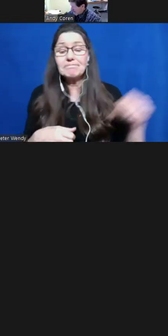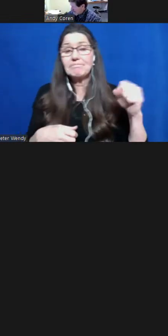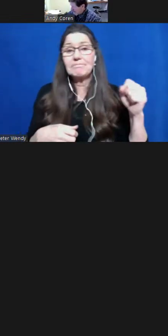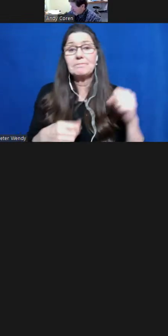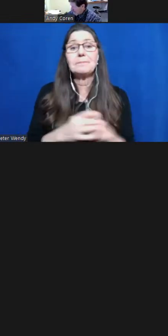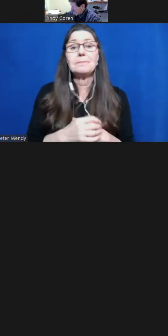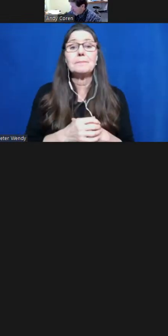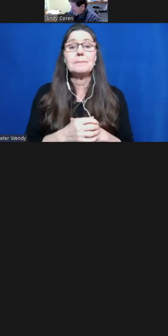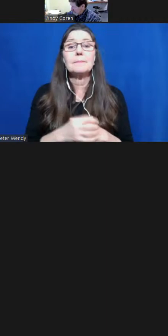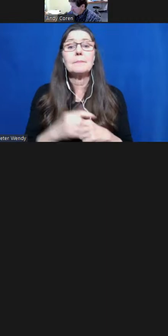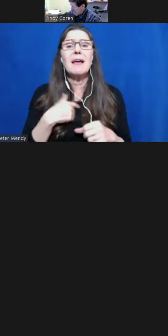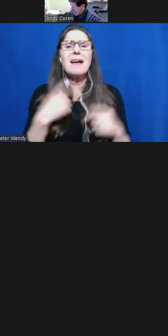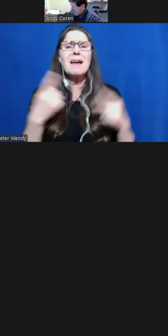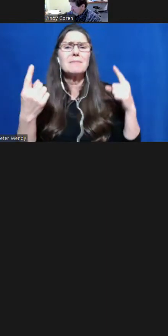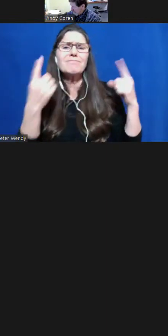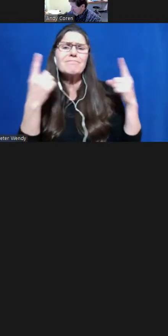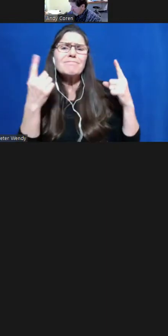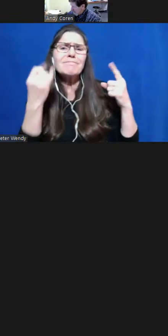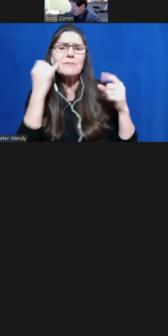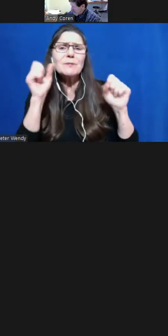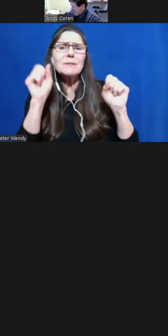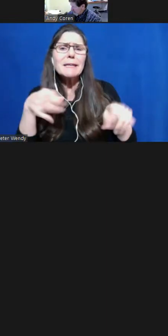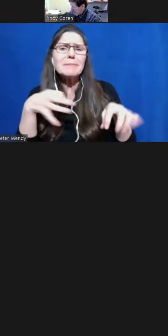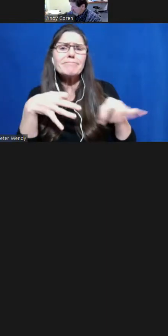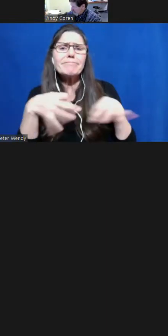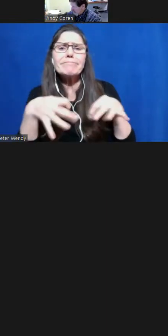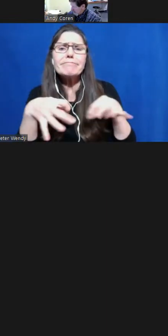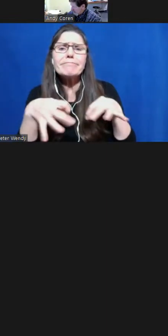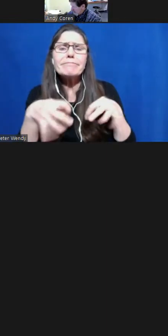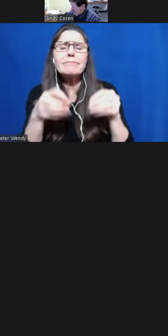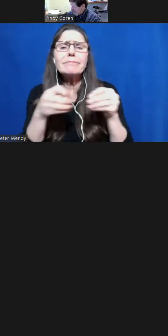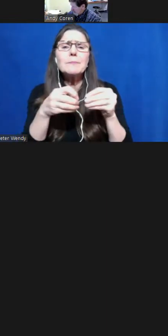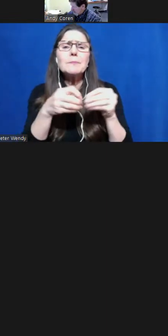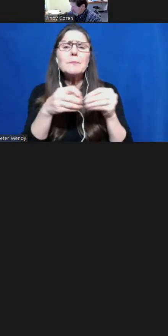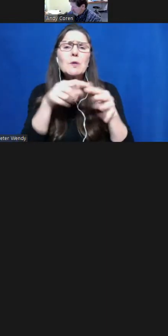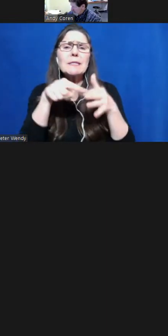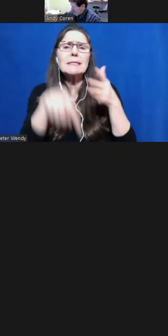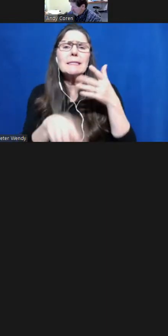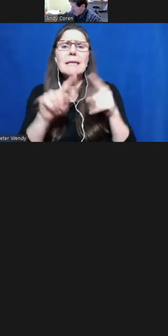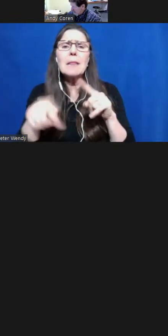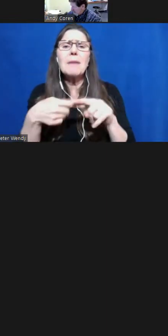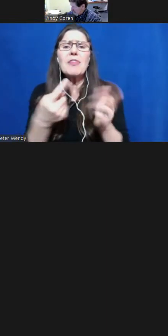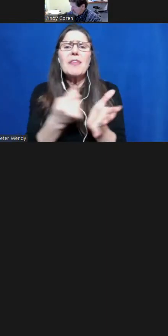I'm wondering if you could go into a little more detail about the therapeutics